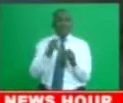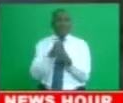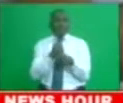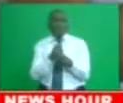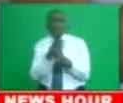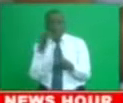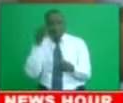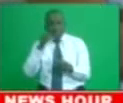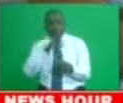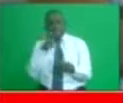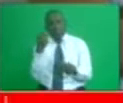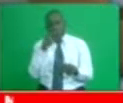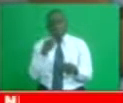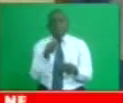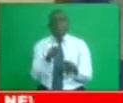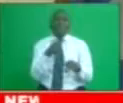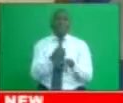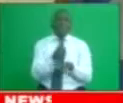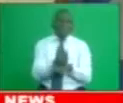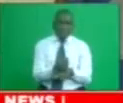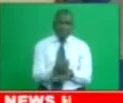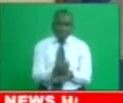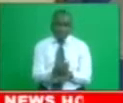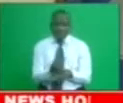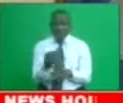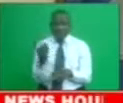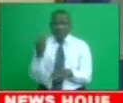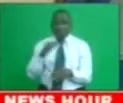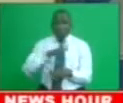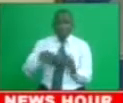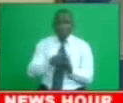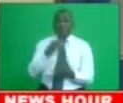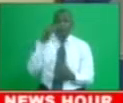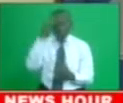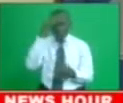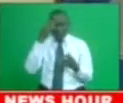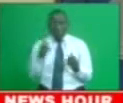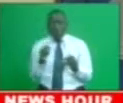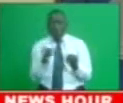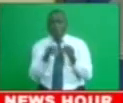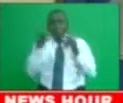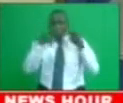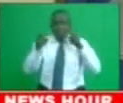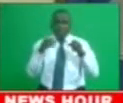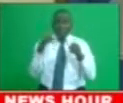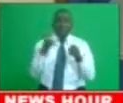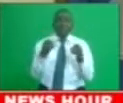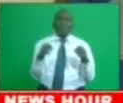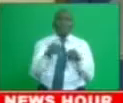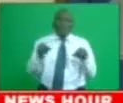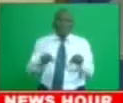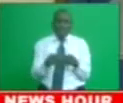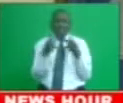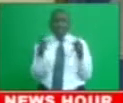enforcer any corrupt, he queried. In the past, even though we have all been aware of the existence of corruption in many facets of our